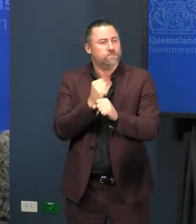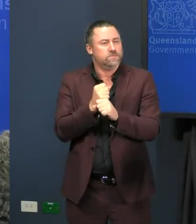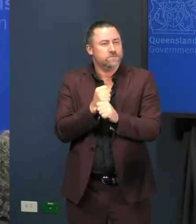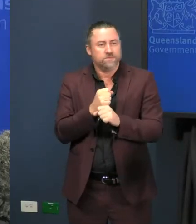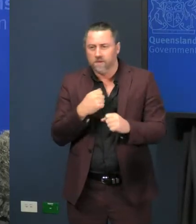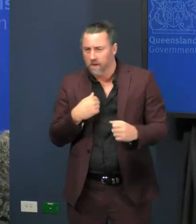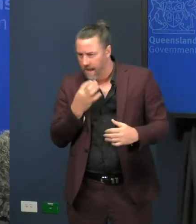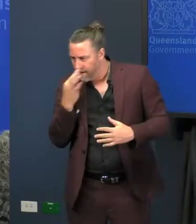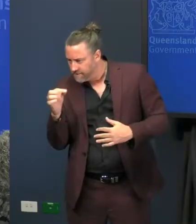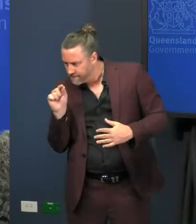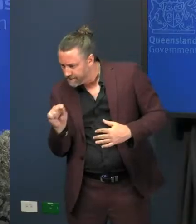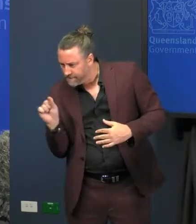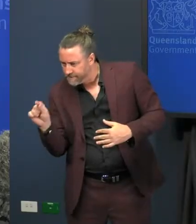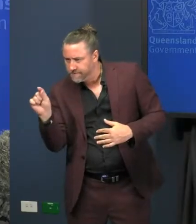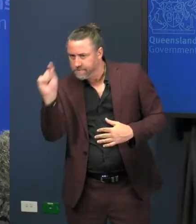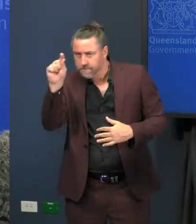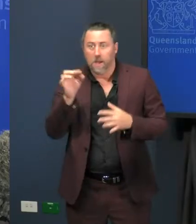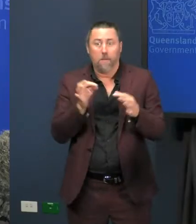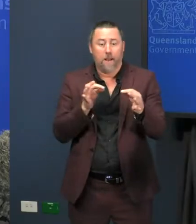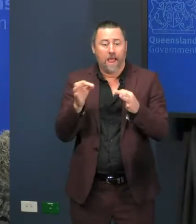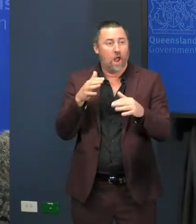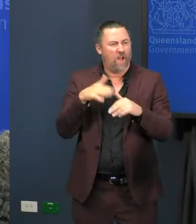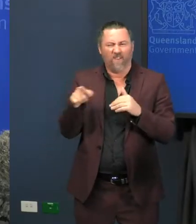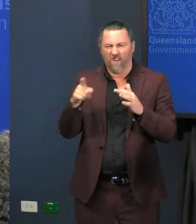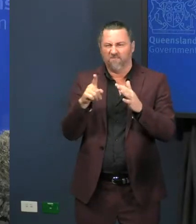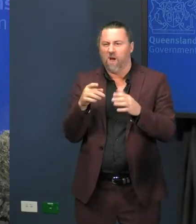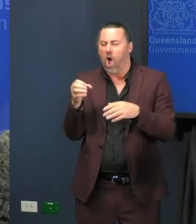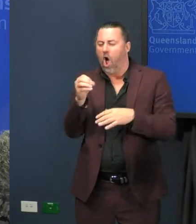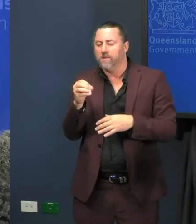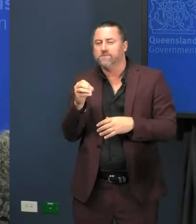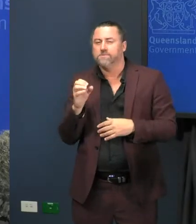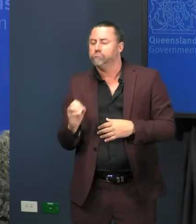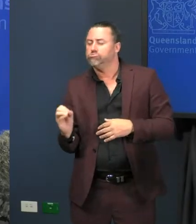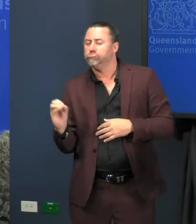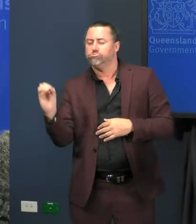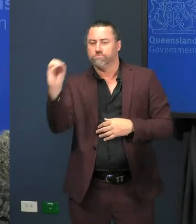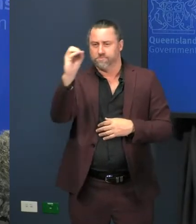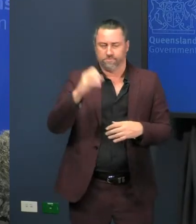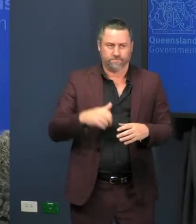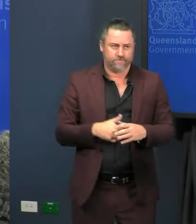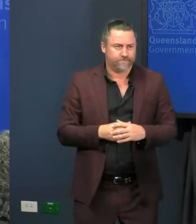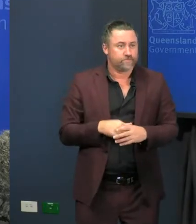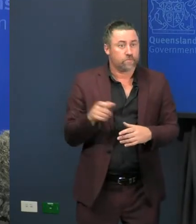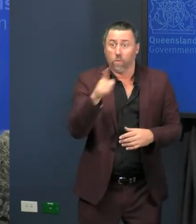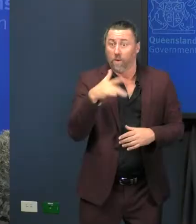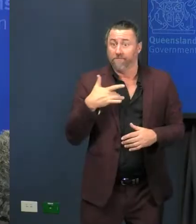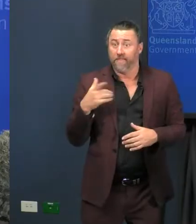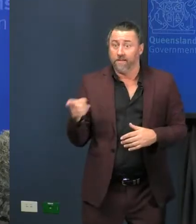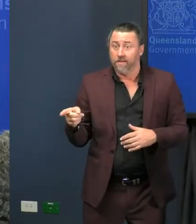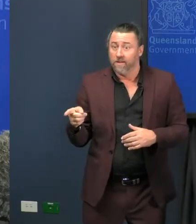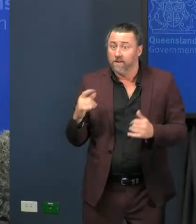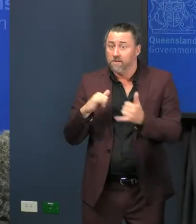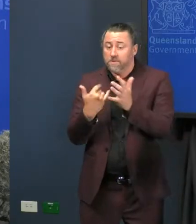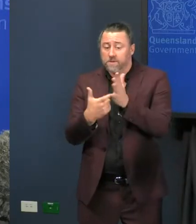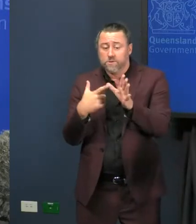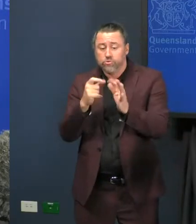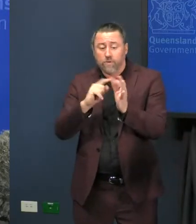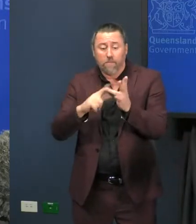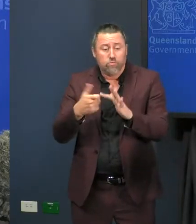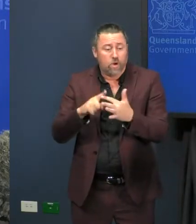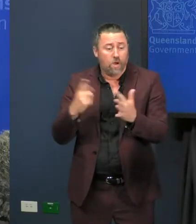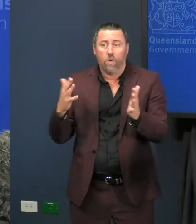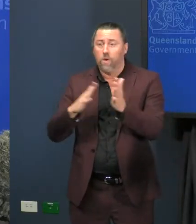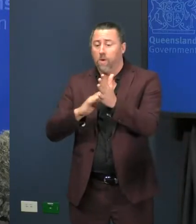disaster teams to do specific planning around the islands. And to those communities that live on the islands, I ask you to stay